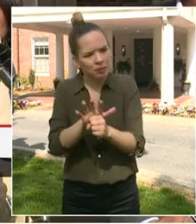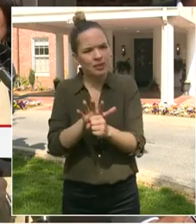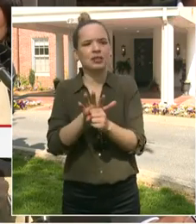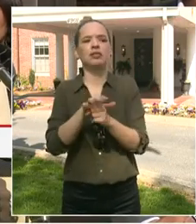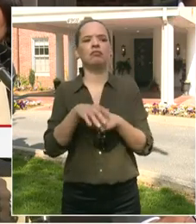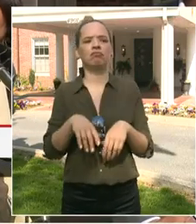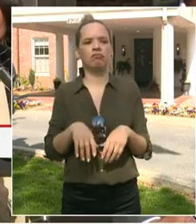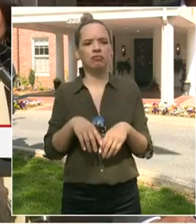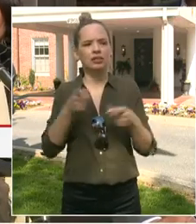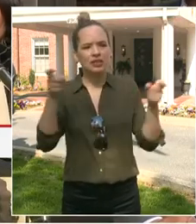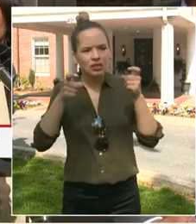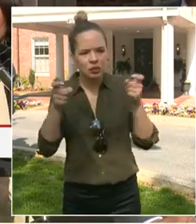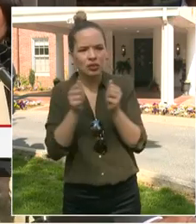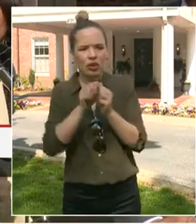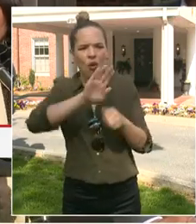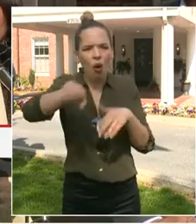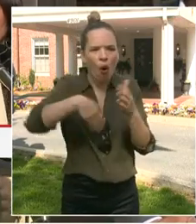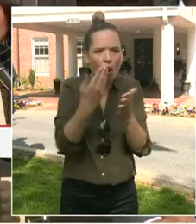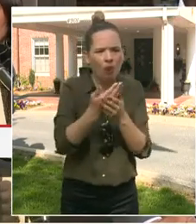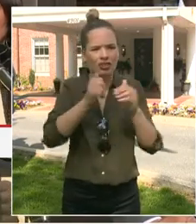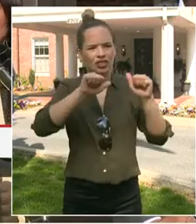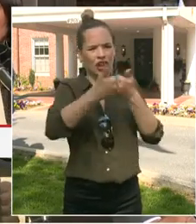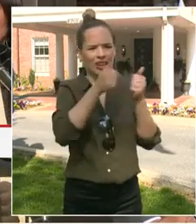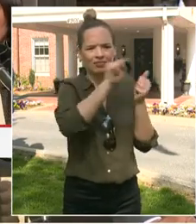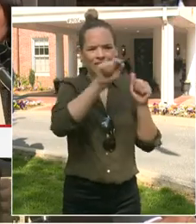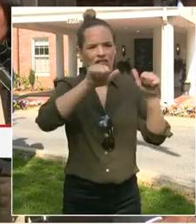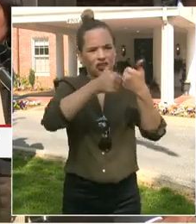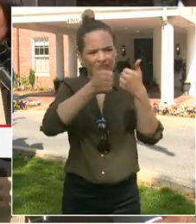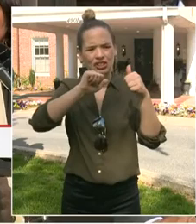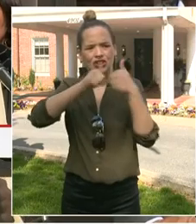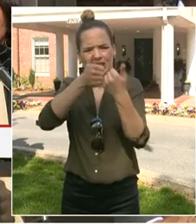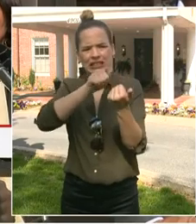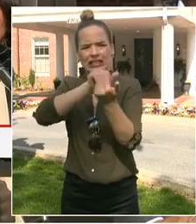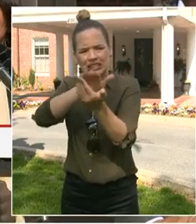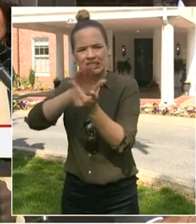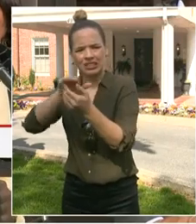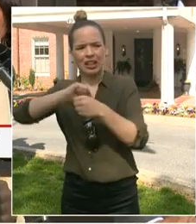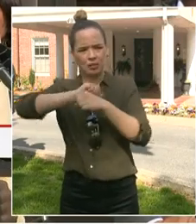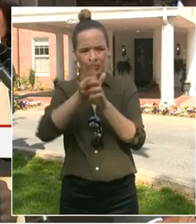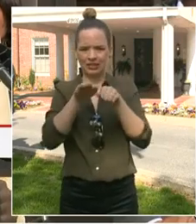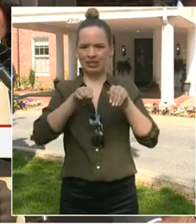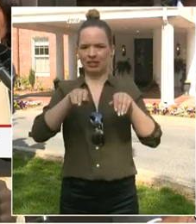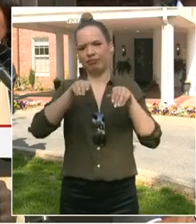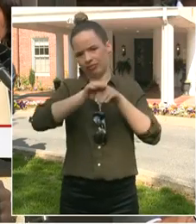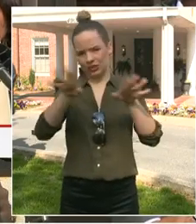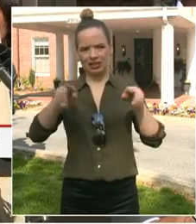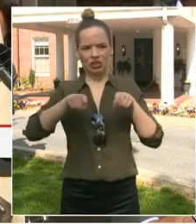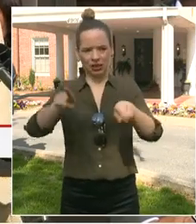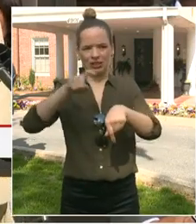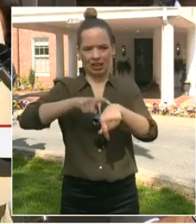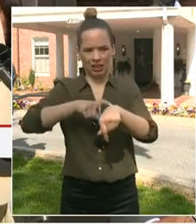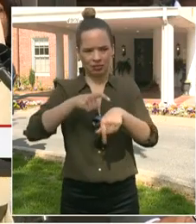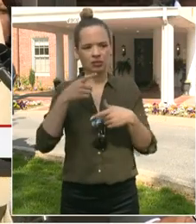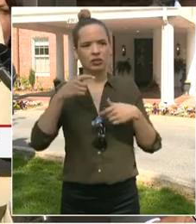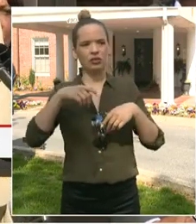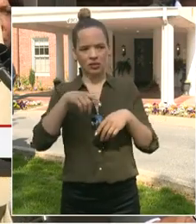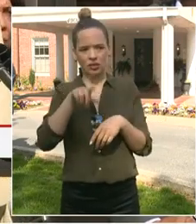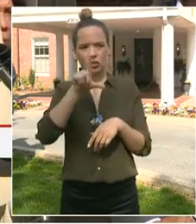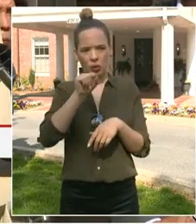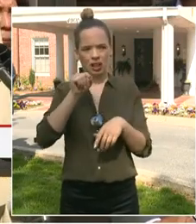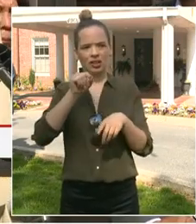dealing with those challenges we were facing pre-pandemic and implementing 20 out of 42 of